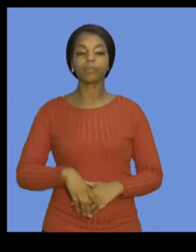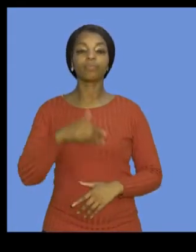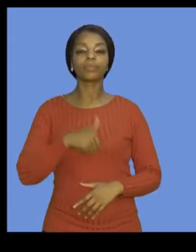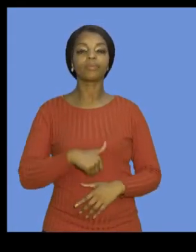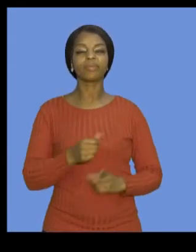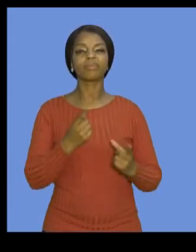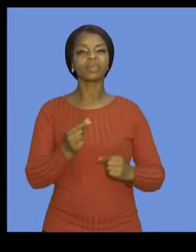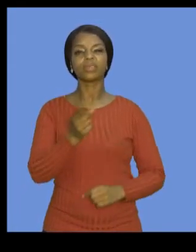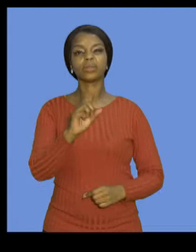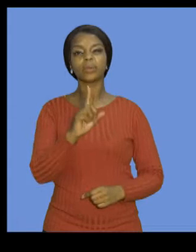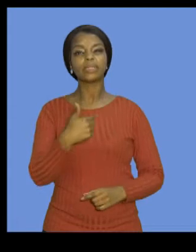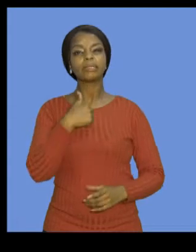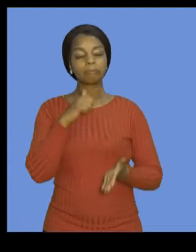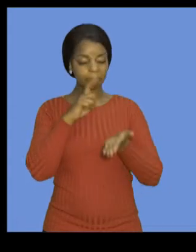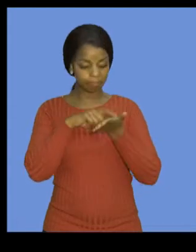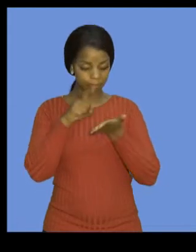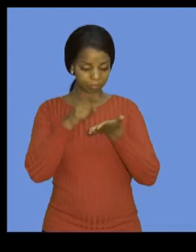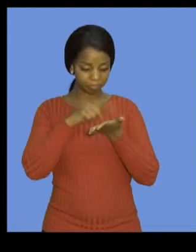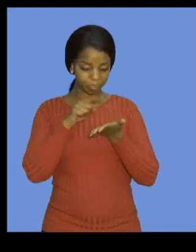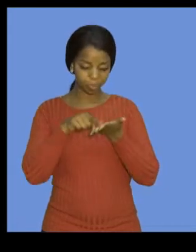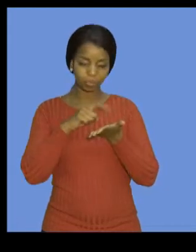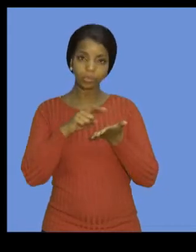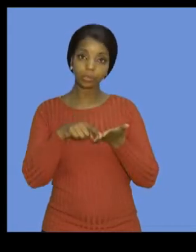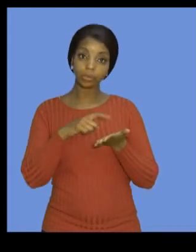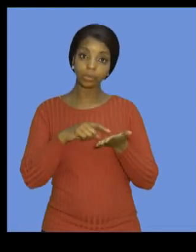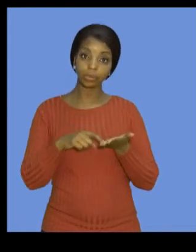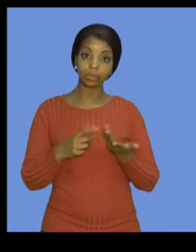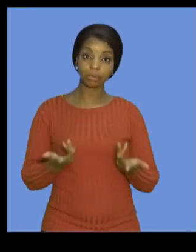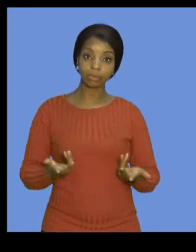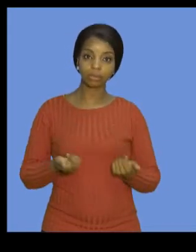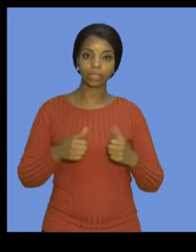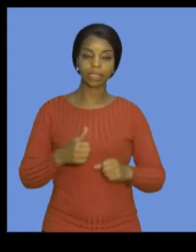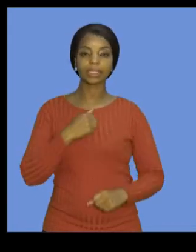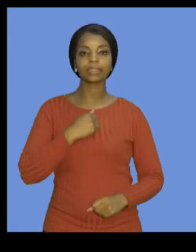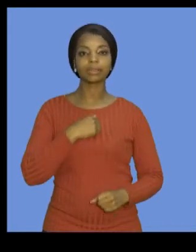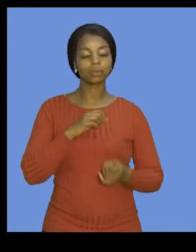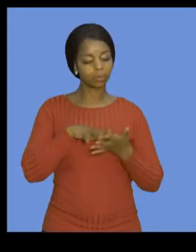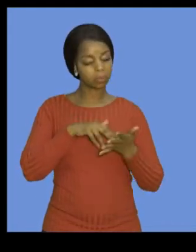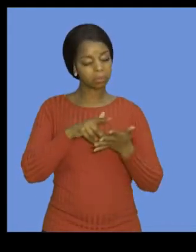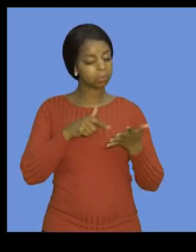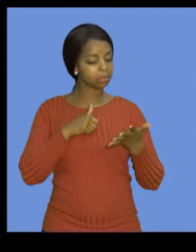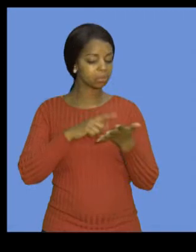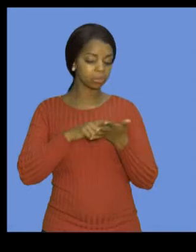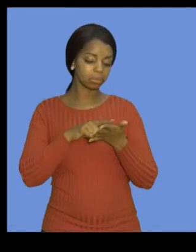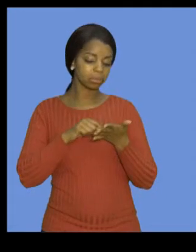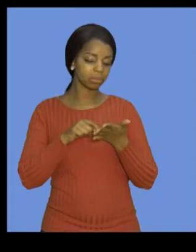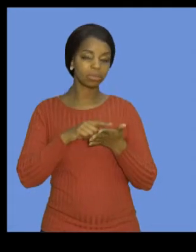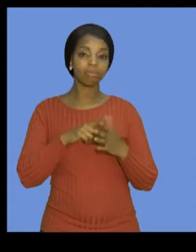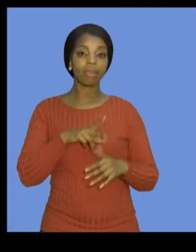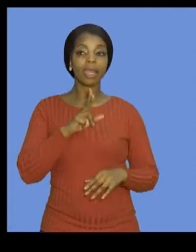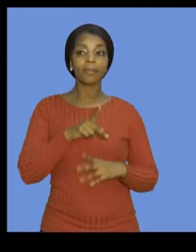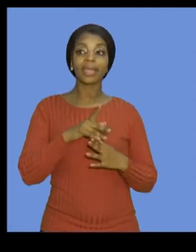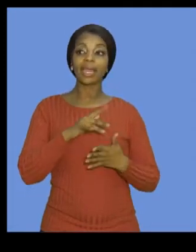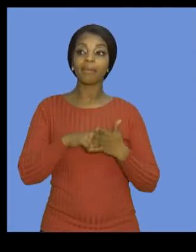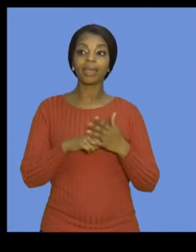a calculation for this, is my formula will then be A is equals to P 1 minus I